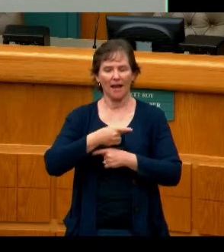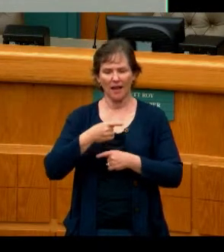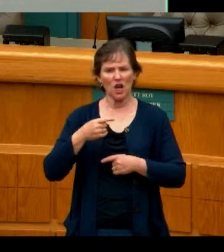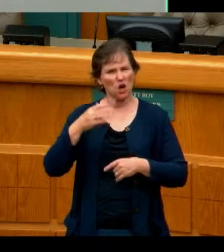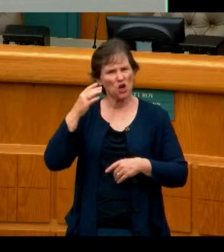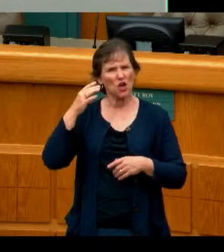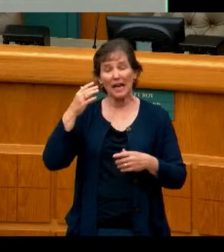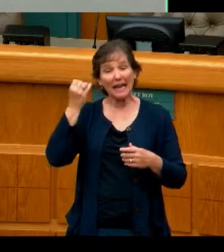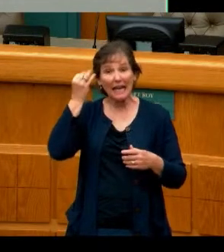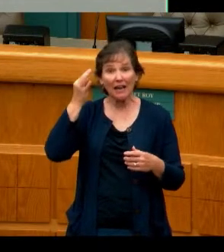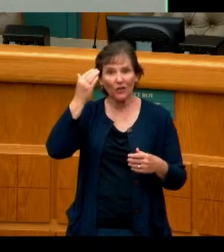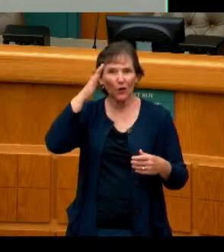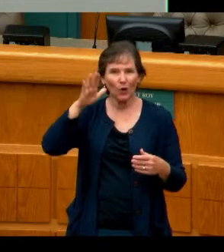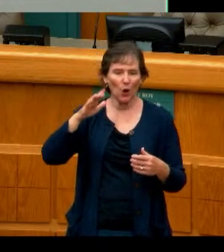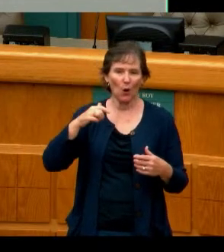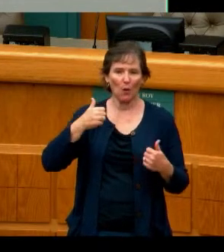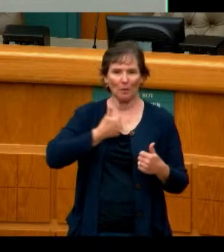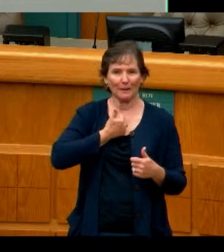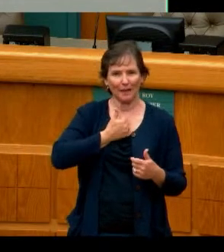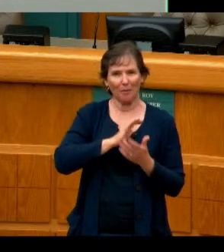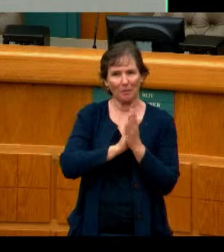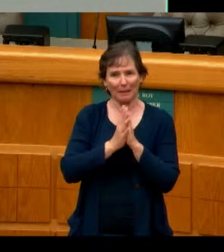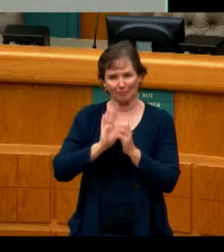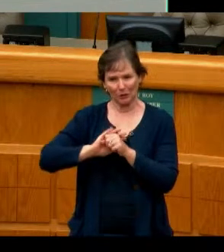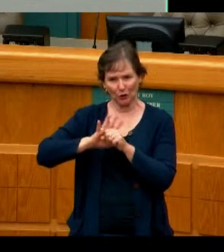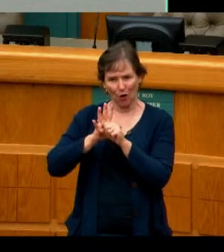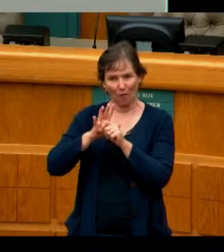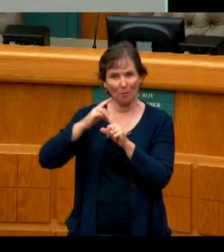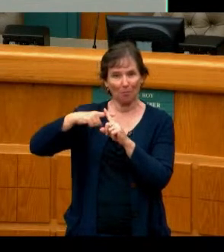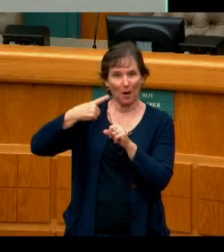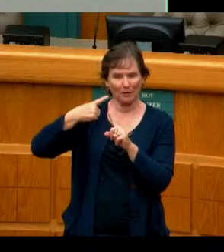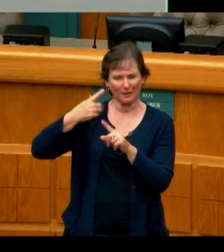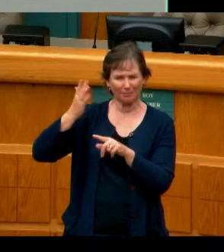today. If you don't know, I contracted